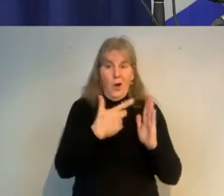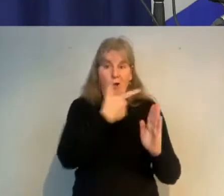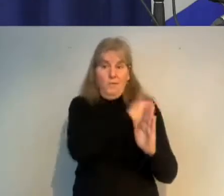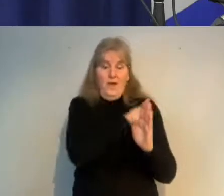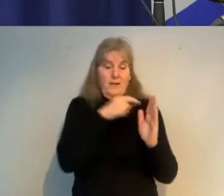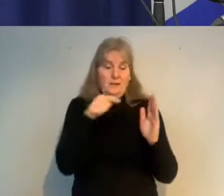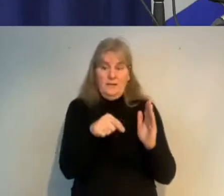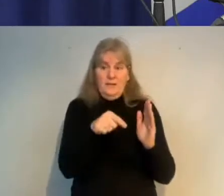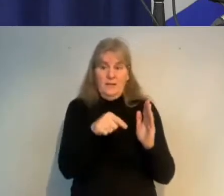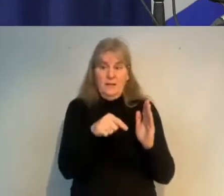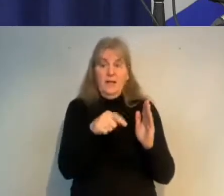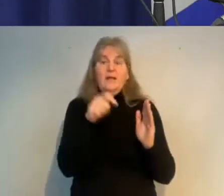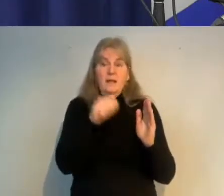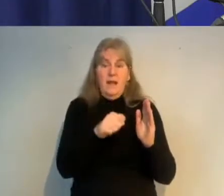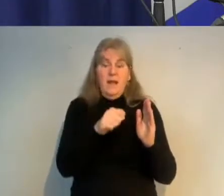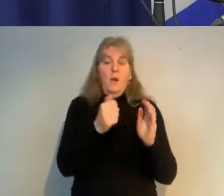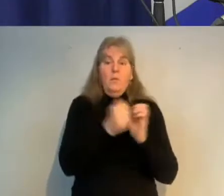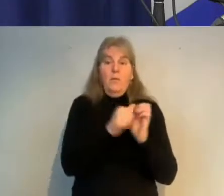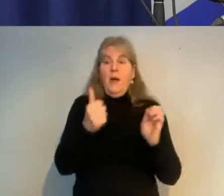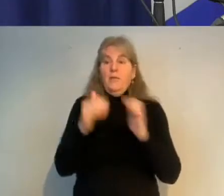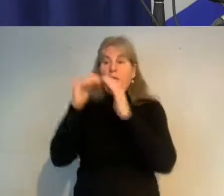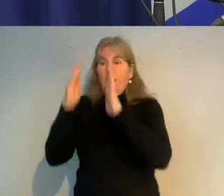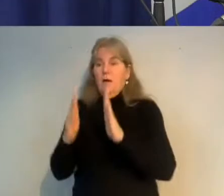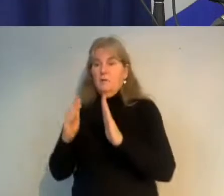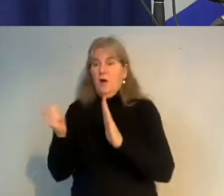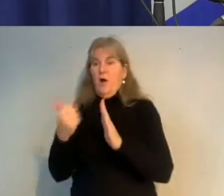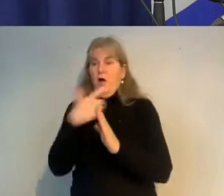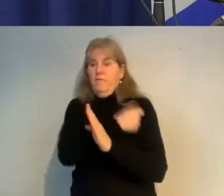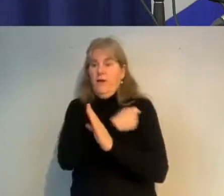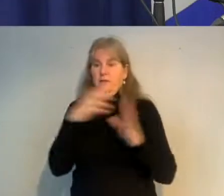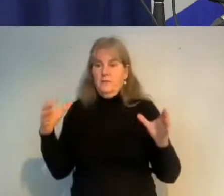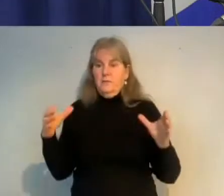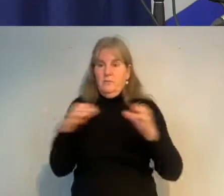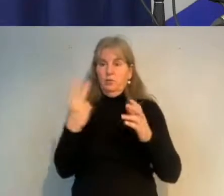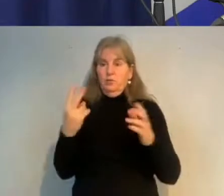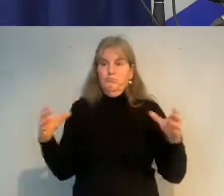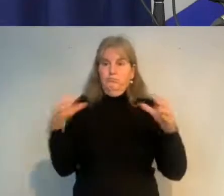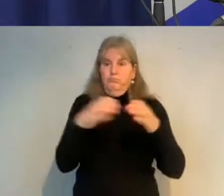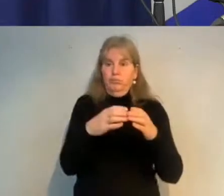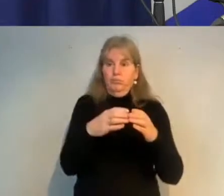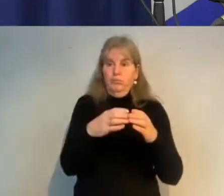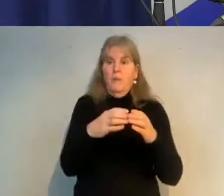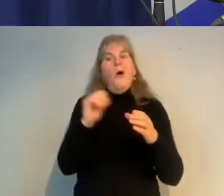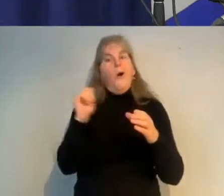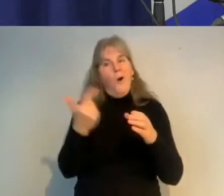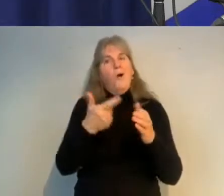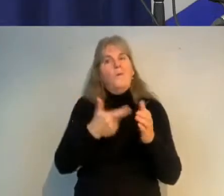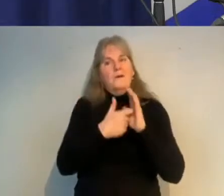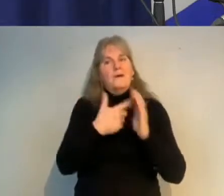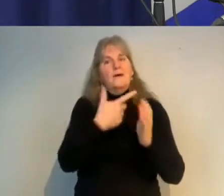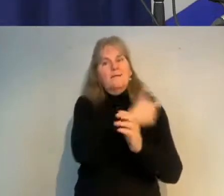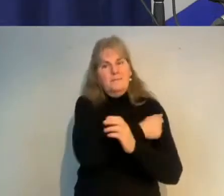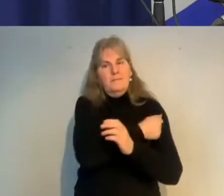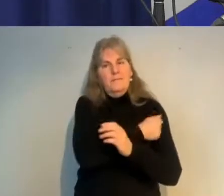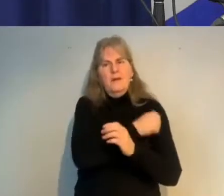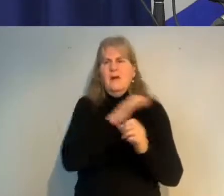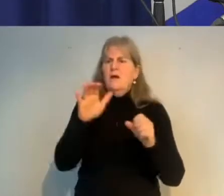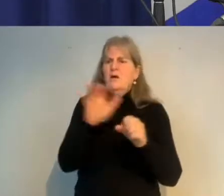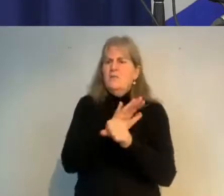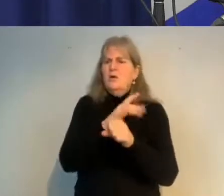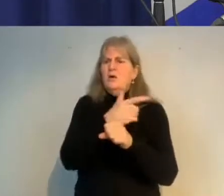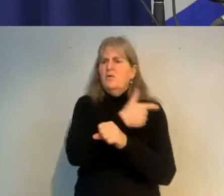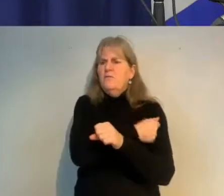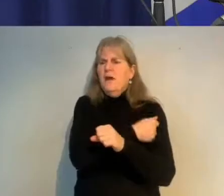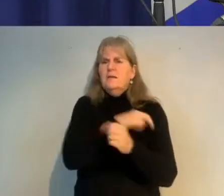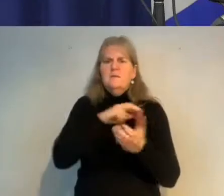can gather with another household where everyone is fully vaccinated. Fully vaccinated means